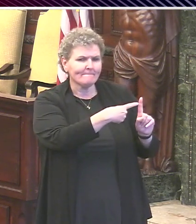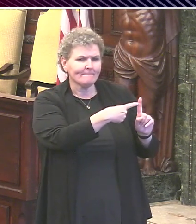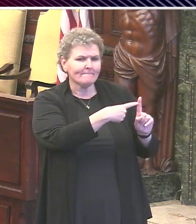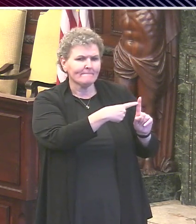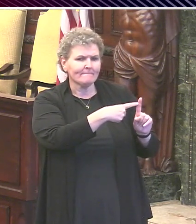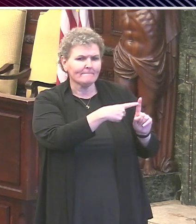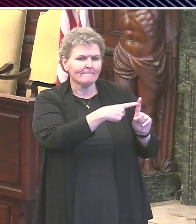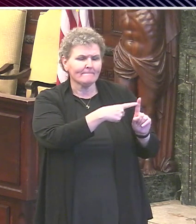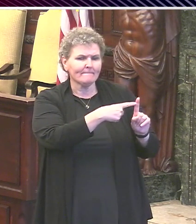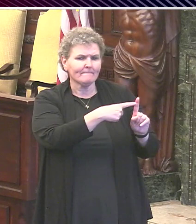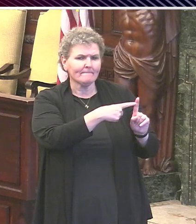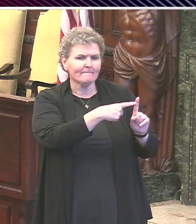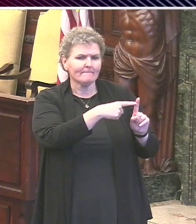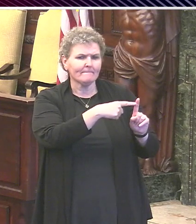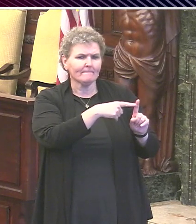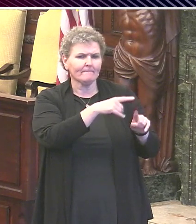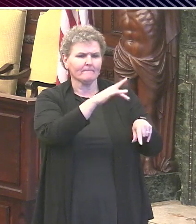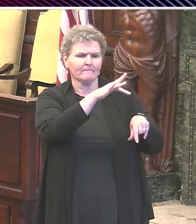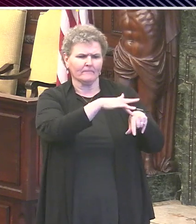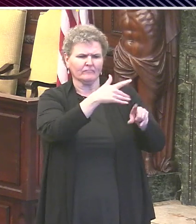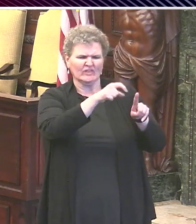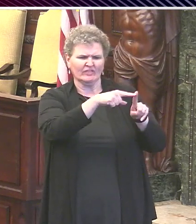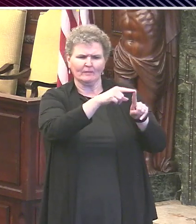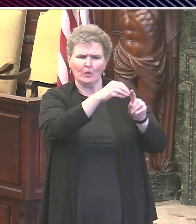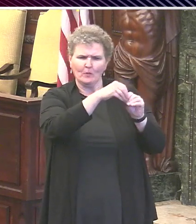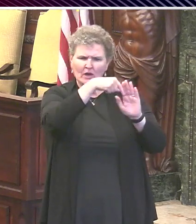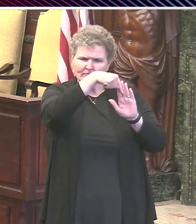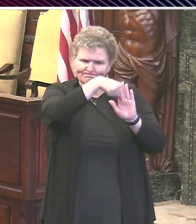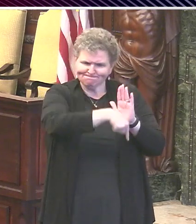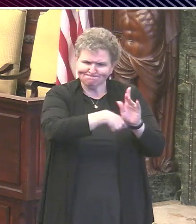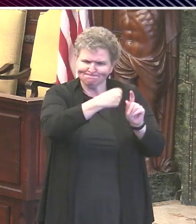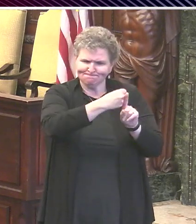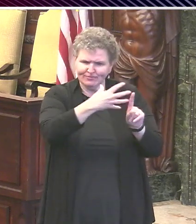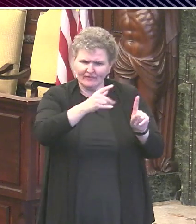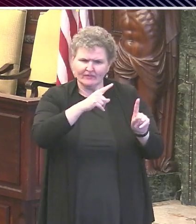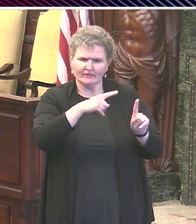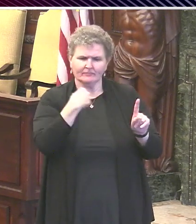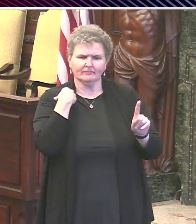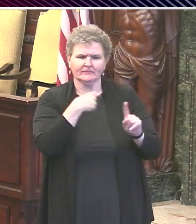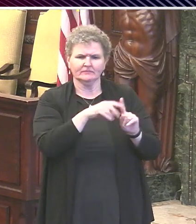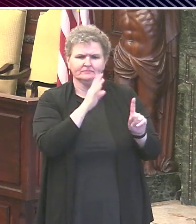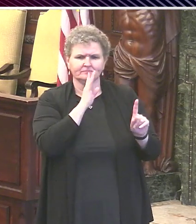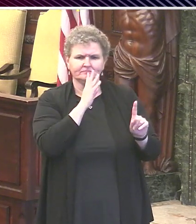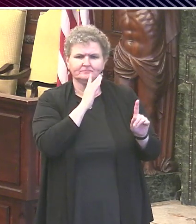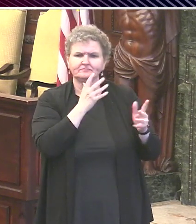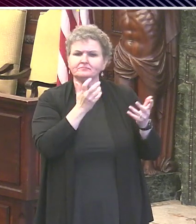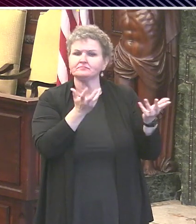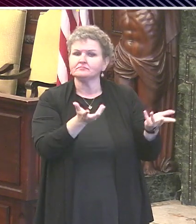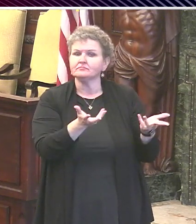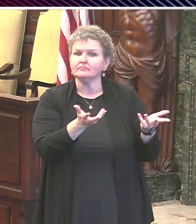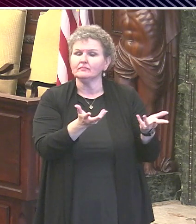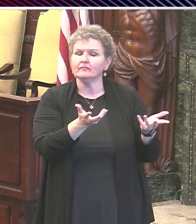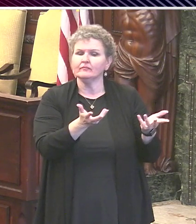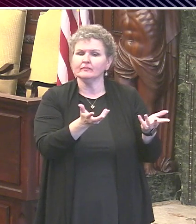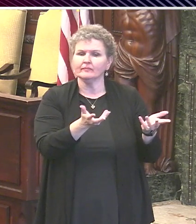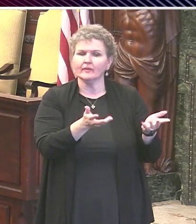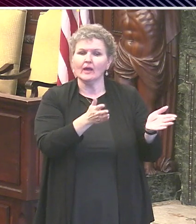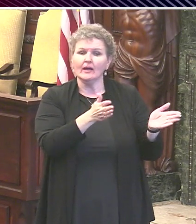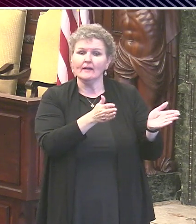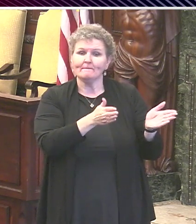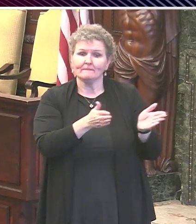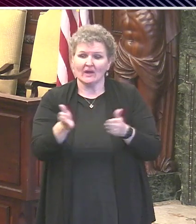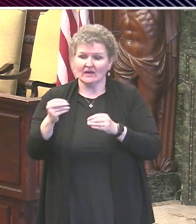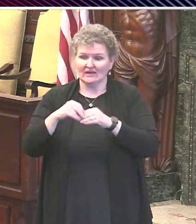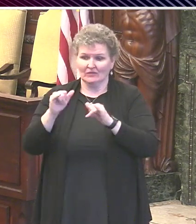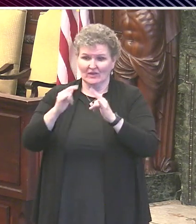by the mayor, but it needs to be put forth in Spanish for our audience. What are the plans for removing those people of the encampment? And what